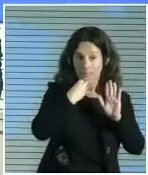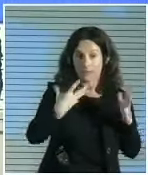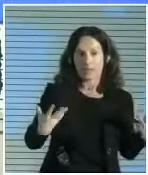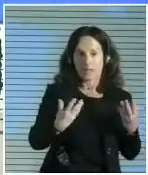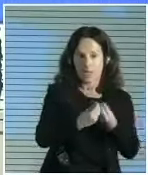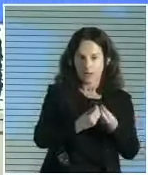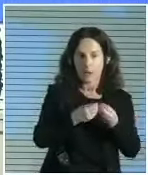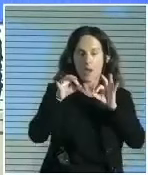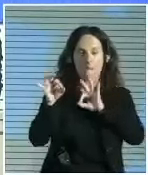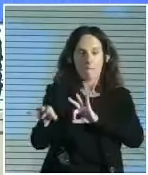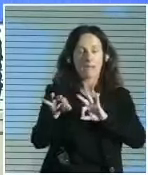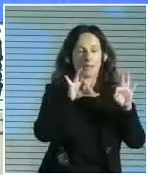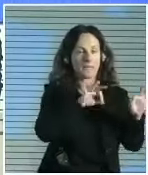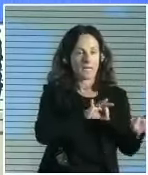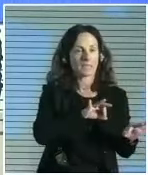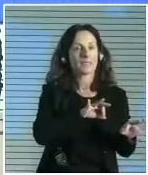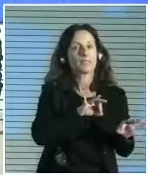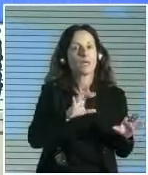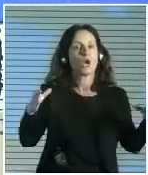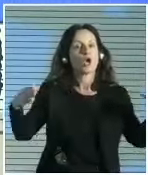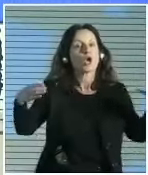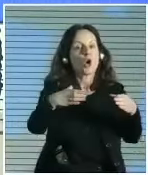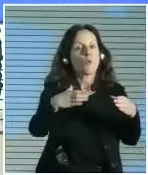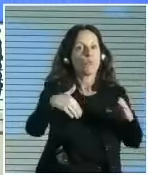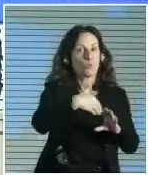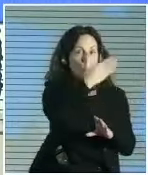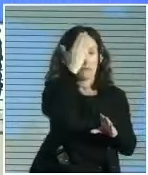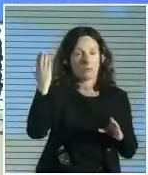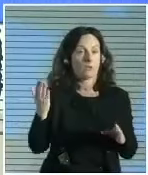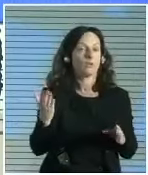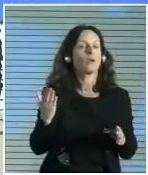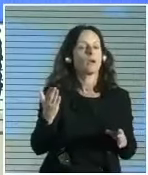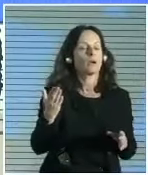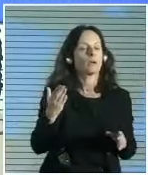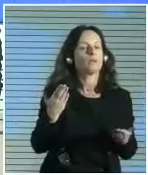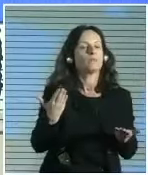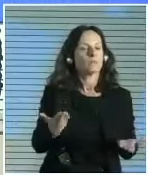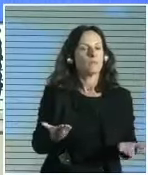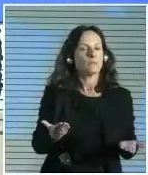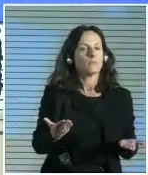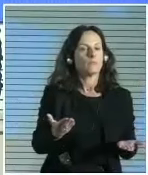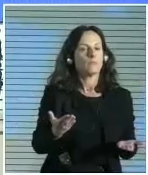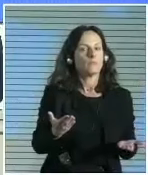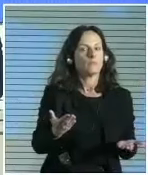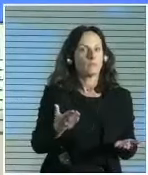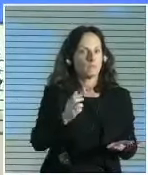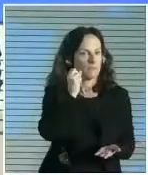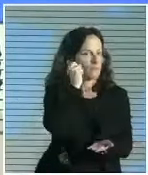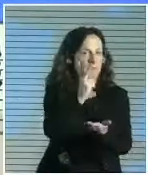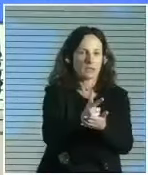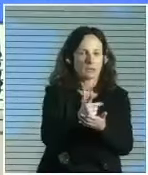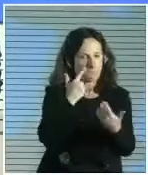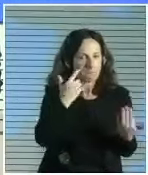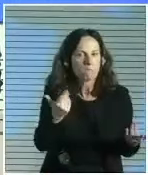solve one major challenge. It is to phase out the use of single-use plastics and create a plastic-free